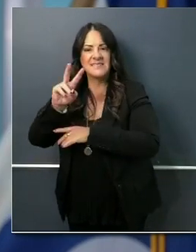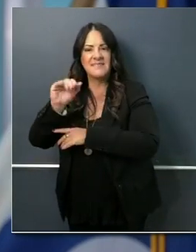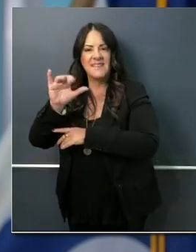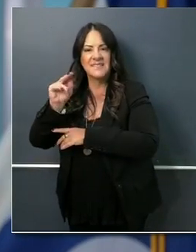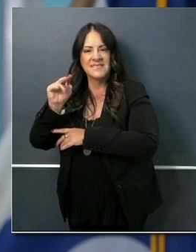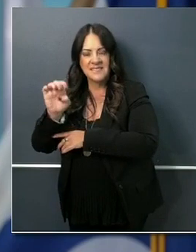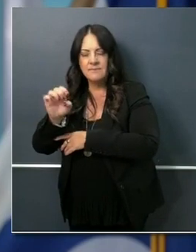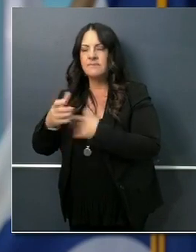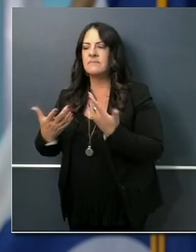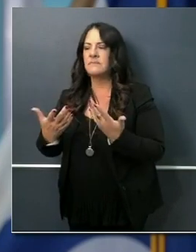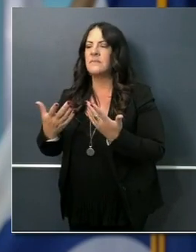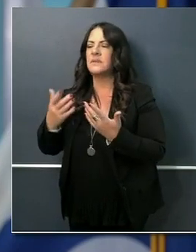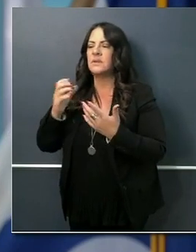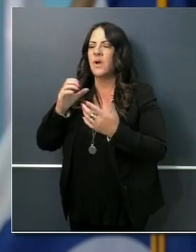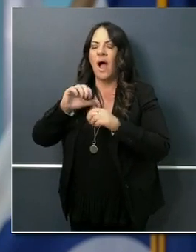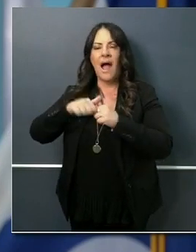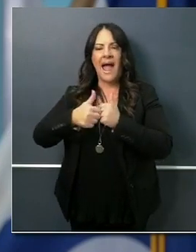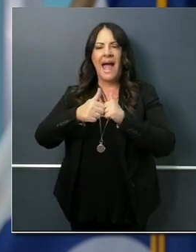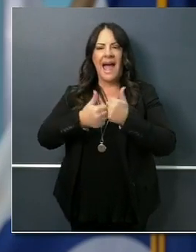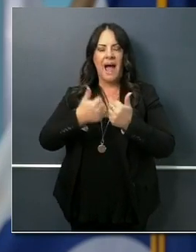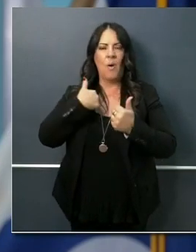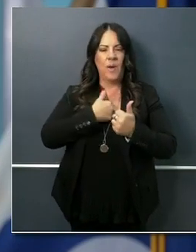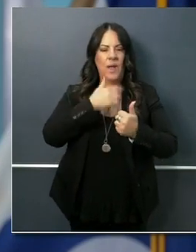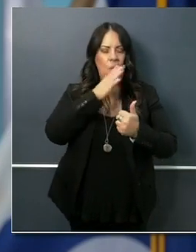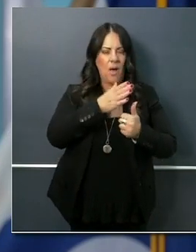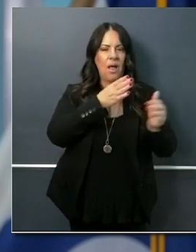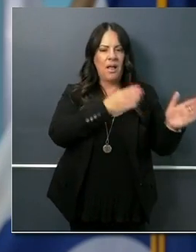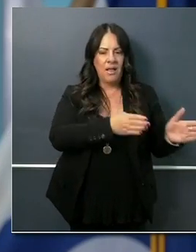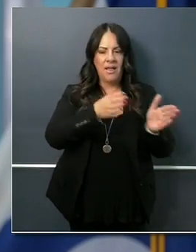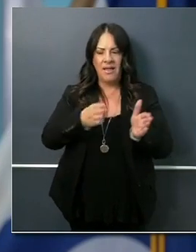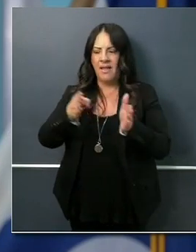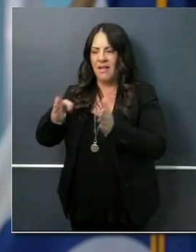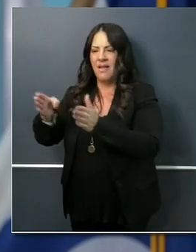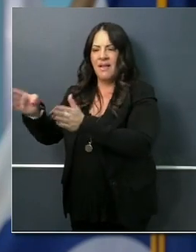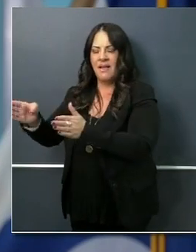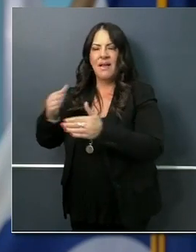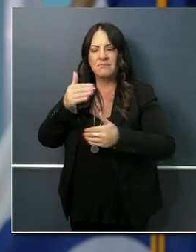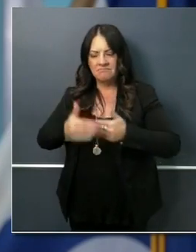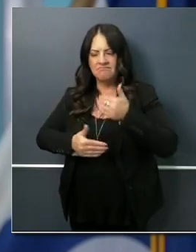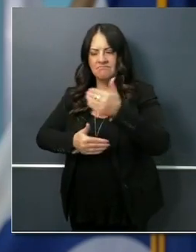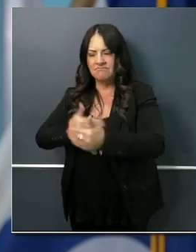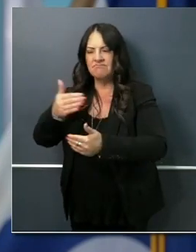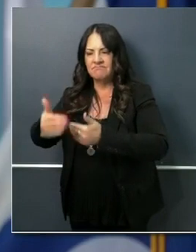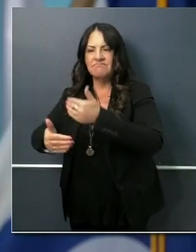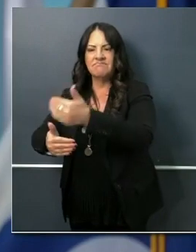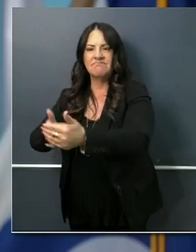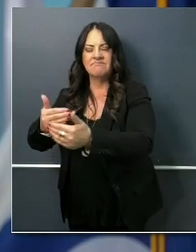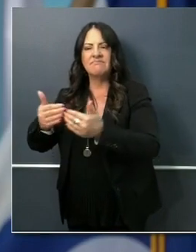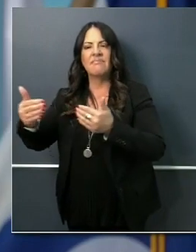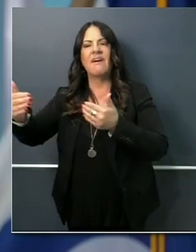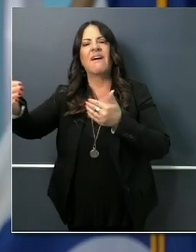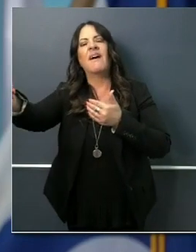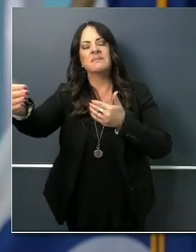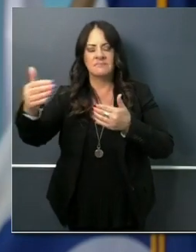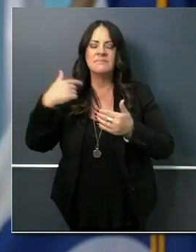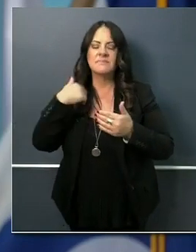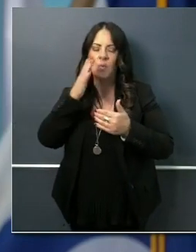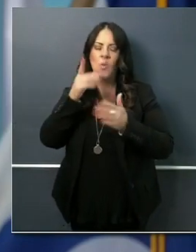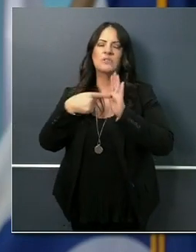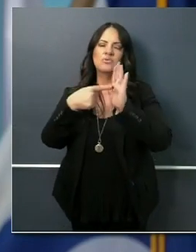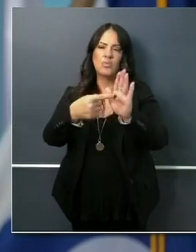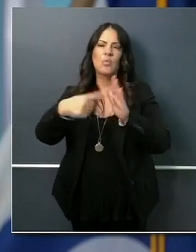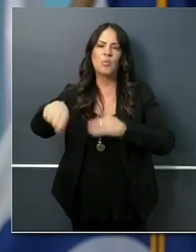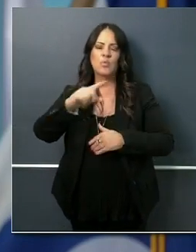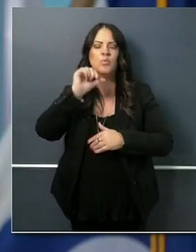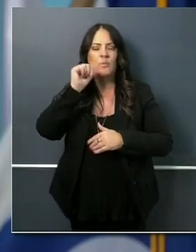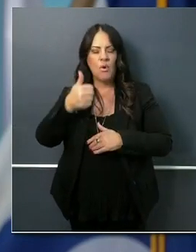forthcoming tomorrow. You'll hear more about our economic development strategies as well later in the week, and the teams that we have put together to break